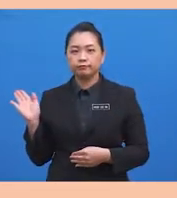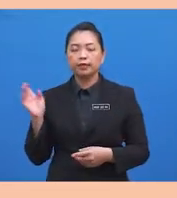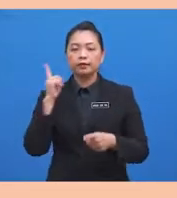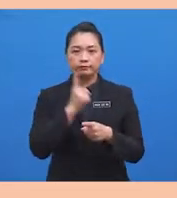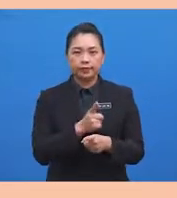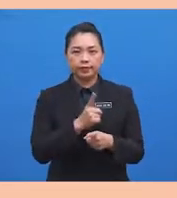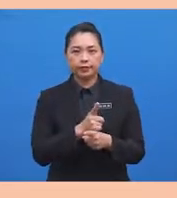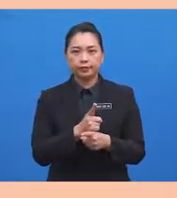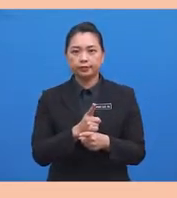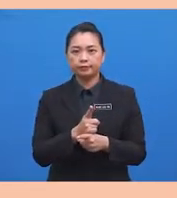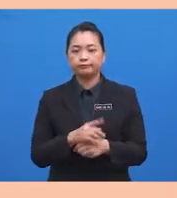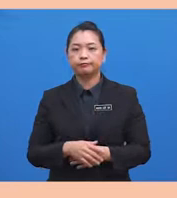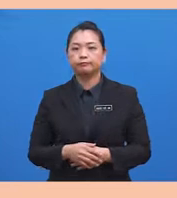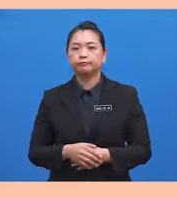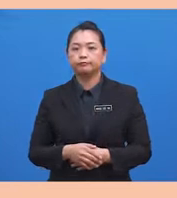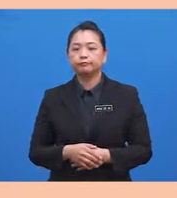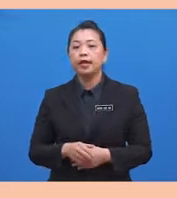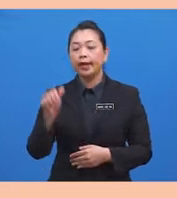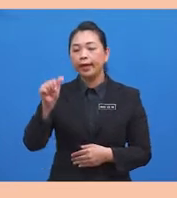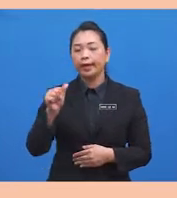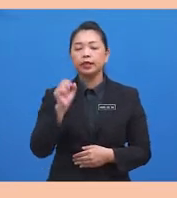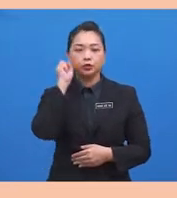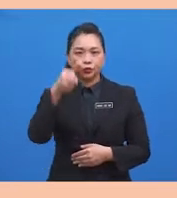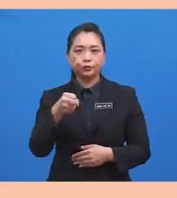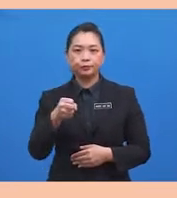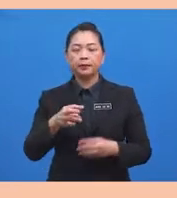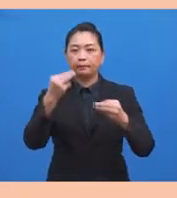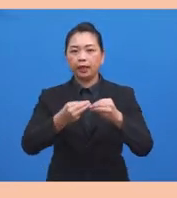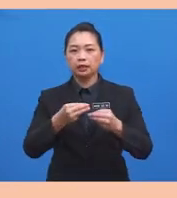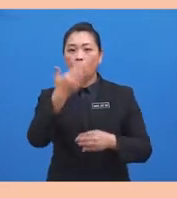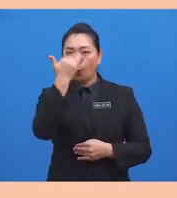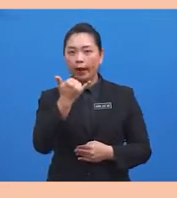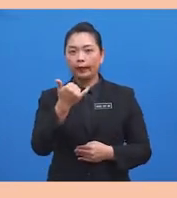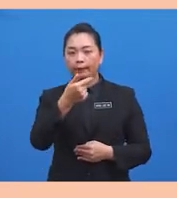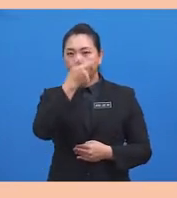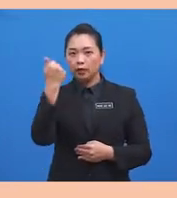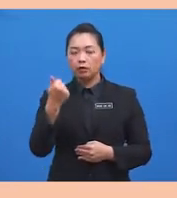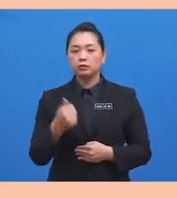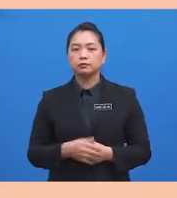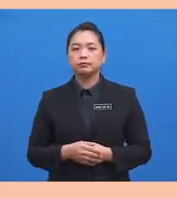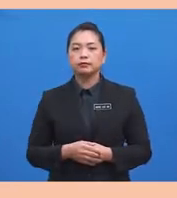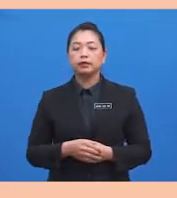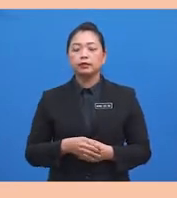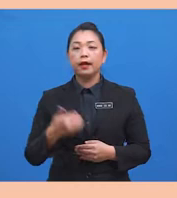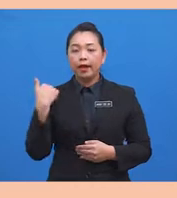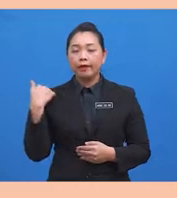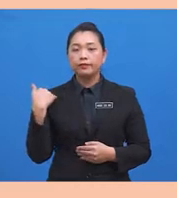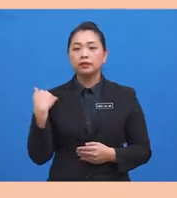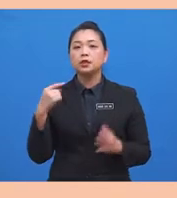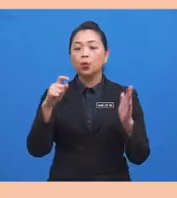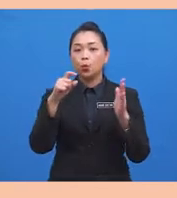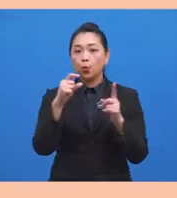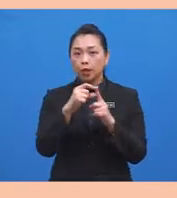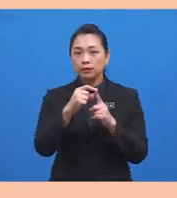Right, heading A should be matched to paragraph 2. Why? Both heading and paragraph have the word